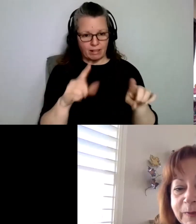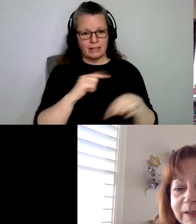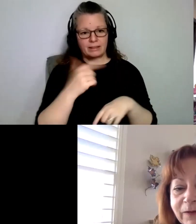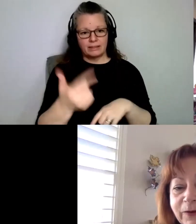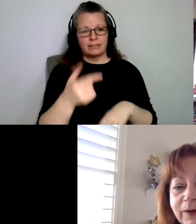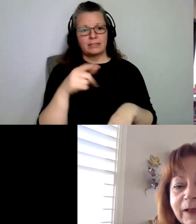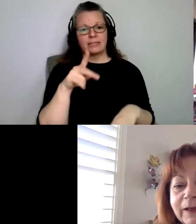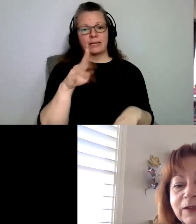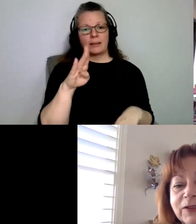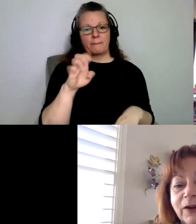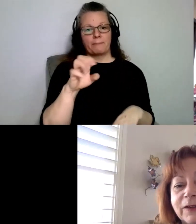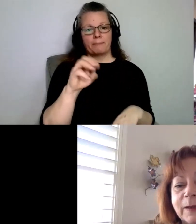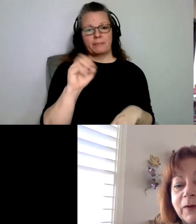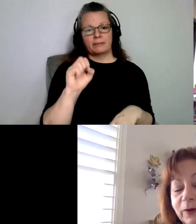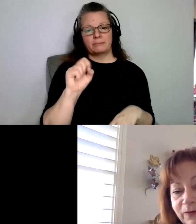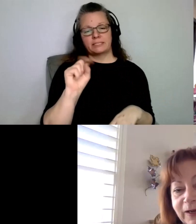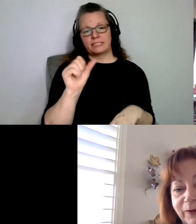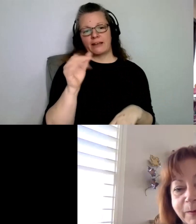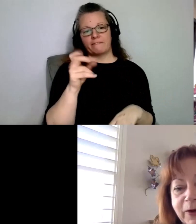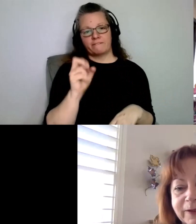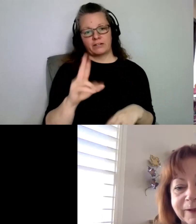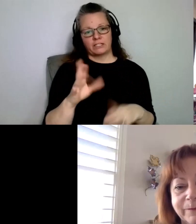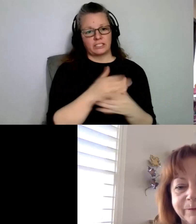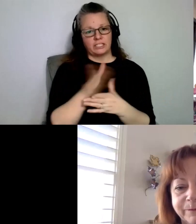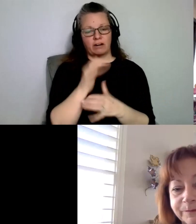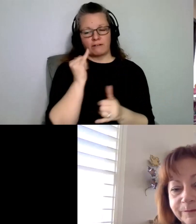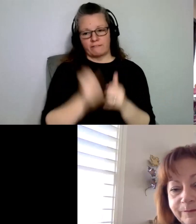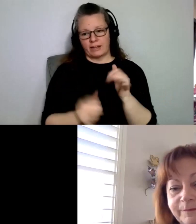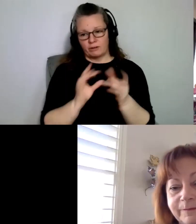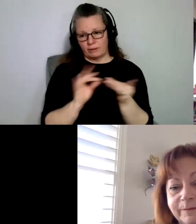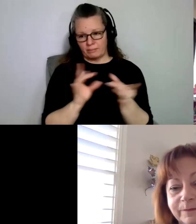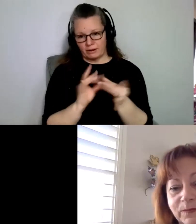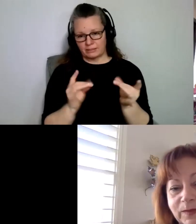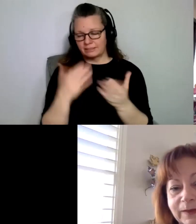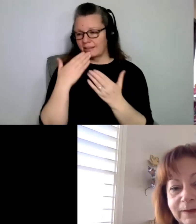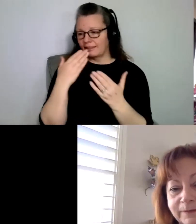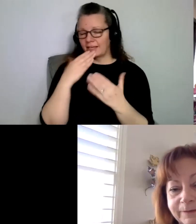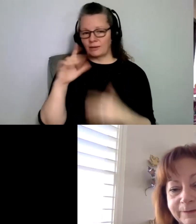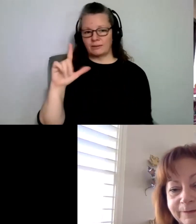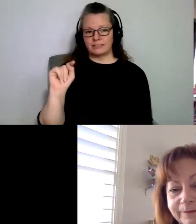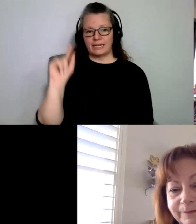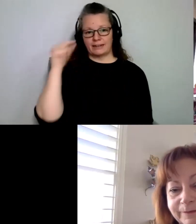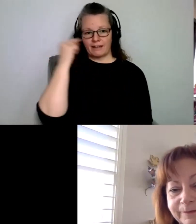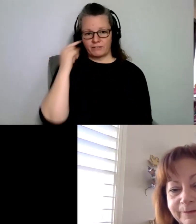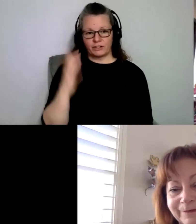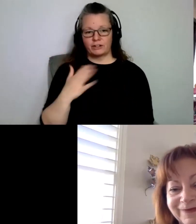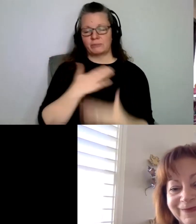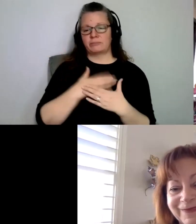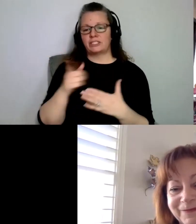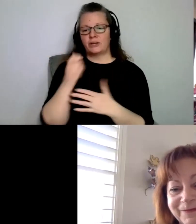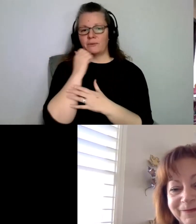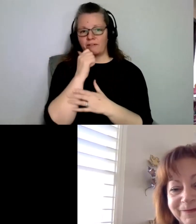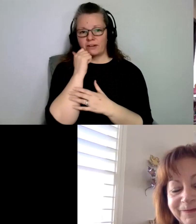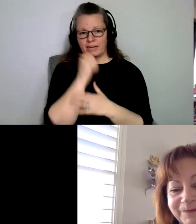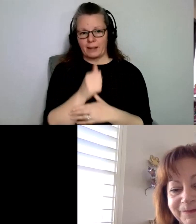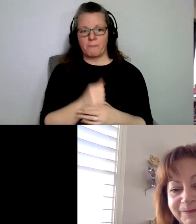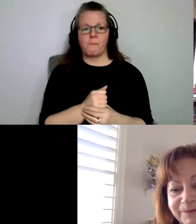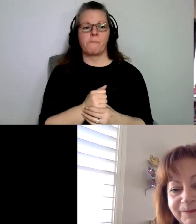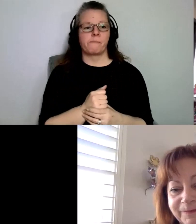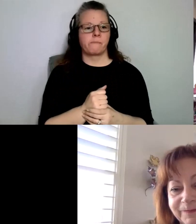Director Bimsteffer to share some of her final remarks. Thank you, Lieutenant Governor. Appreciate you every day. To